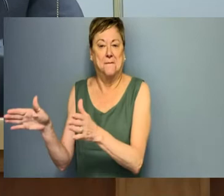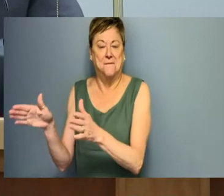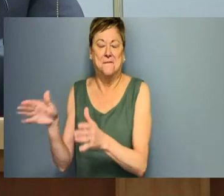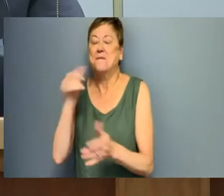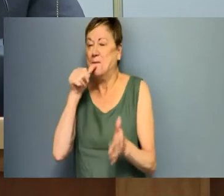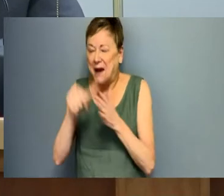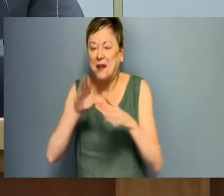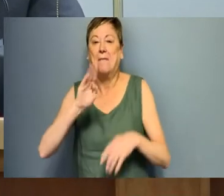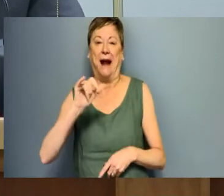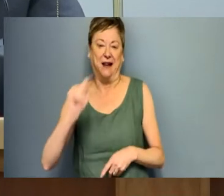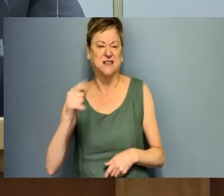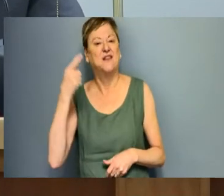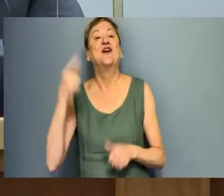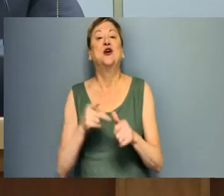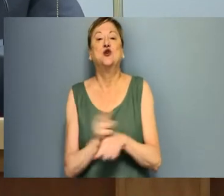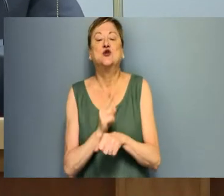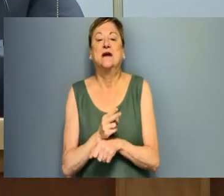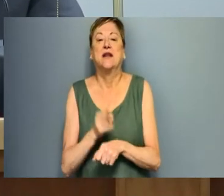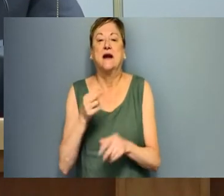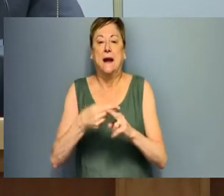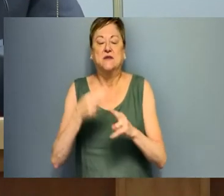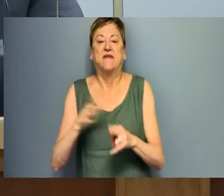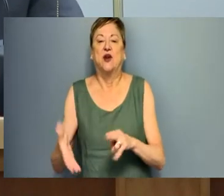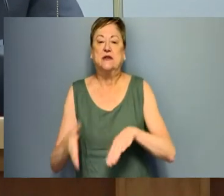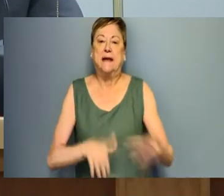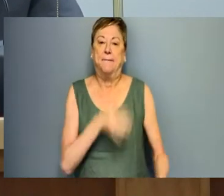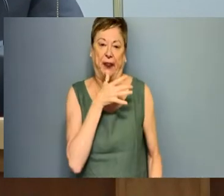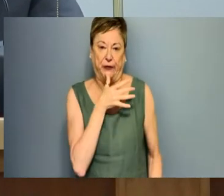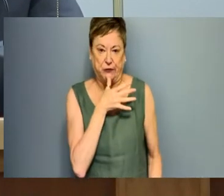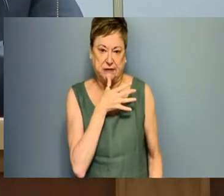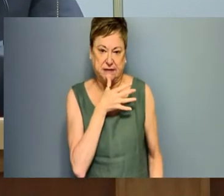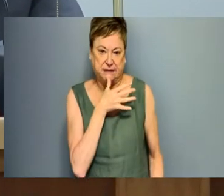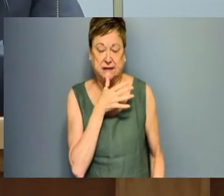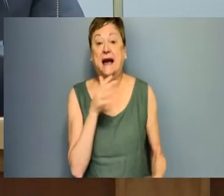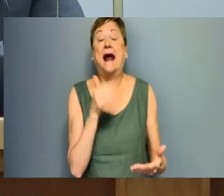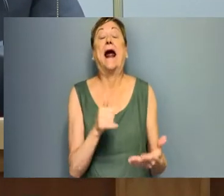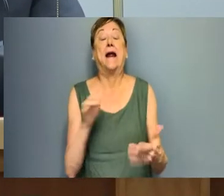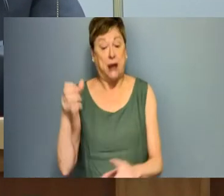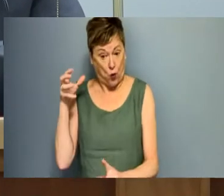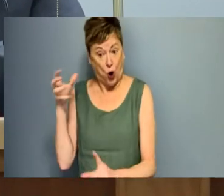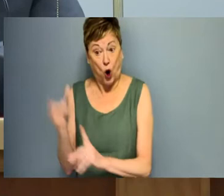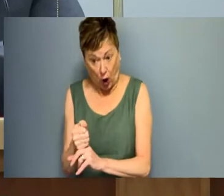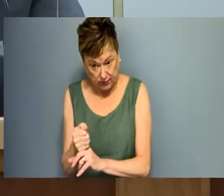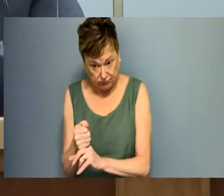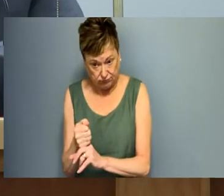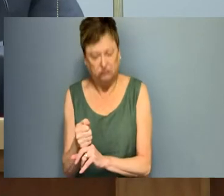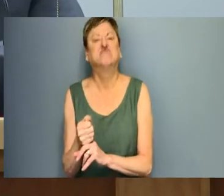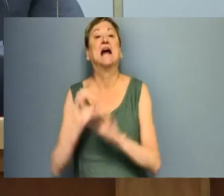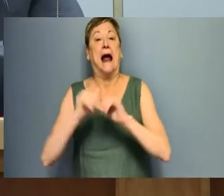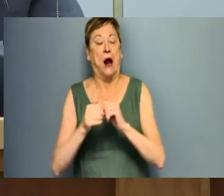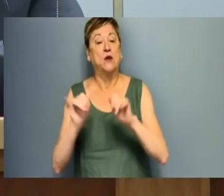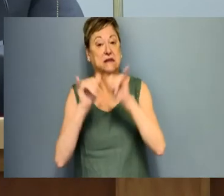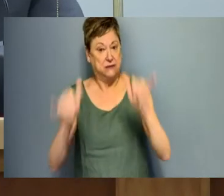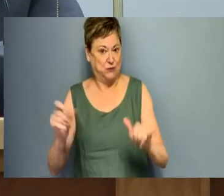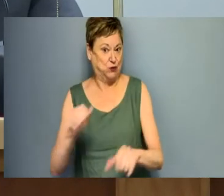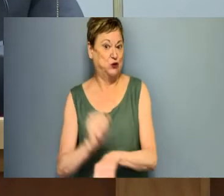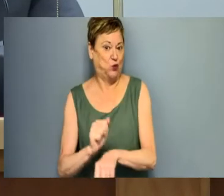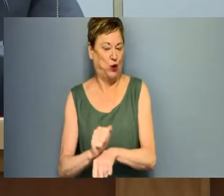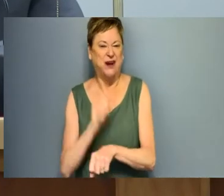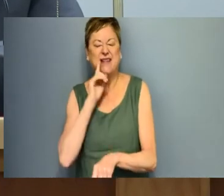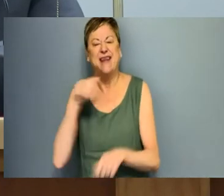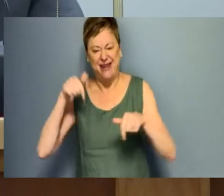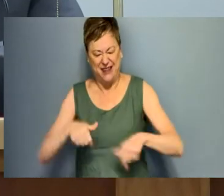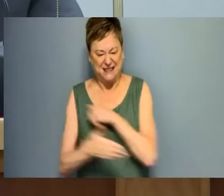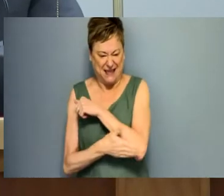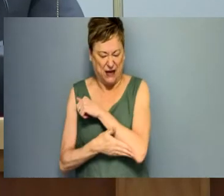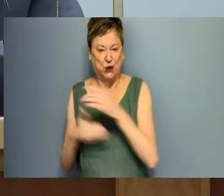were caught at the very beginning part of the process, which is exactly how the system's supposed to work. In fact, this county was sued 11